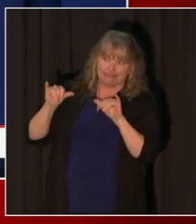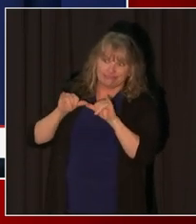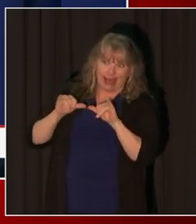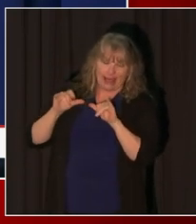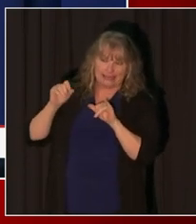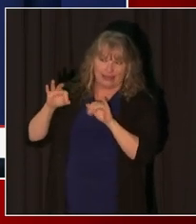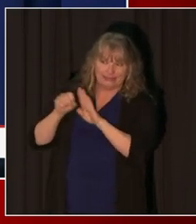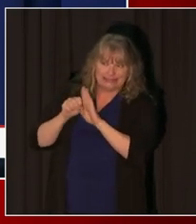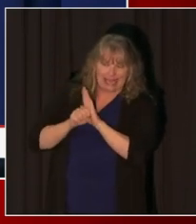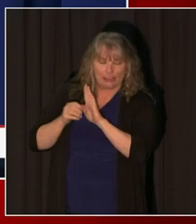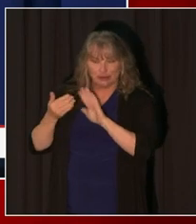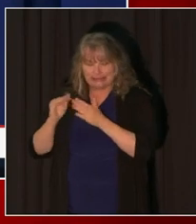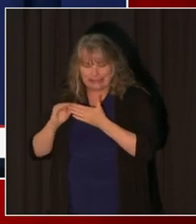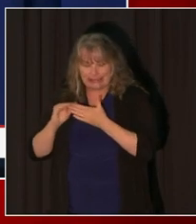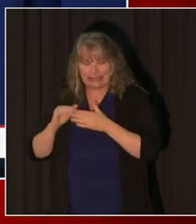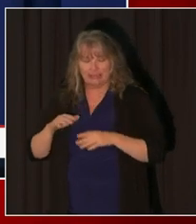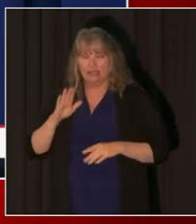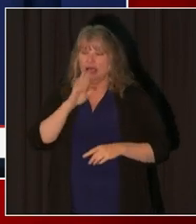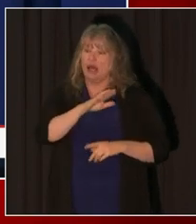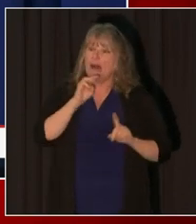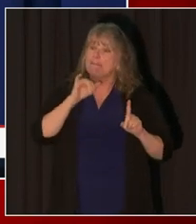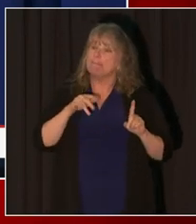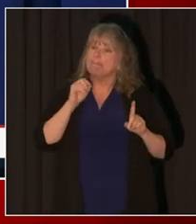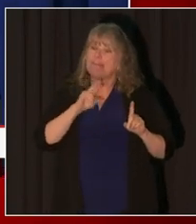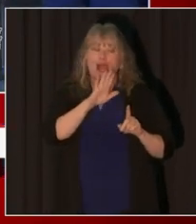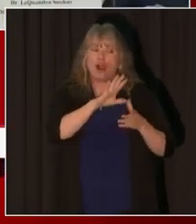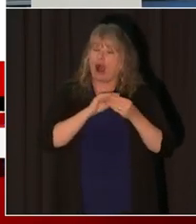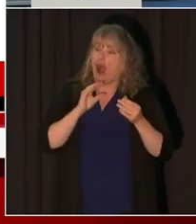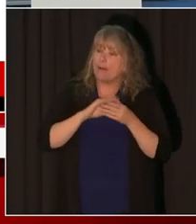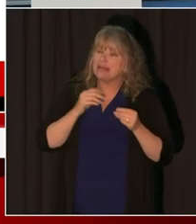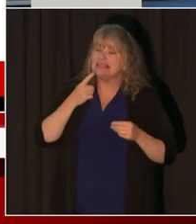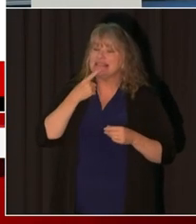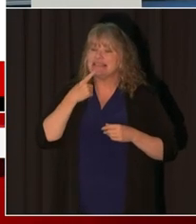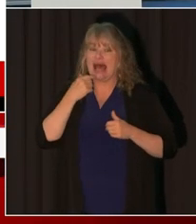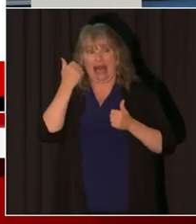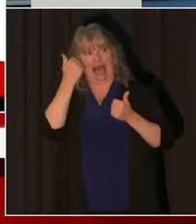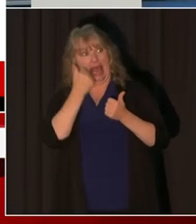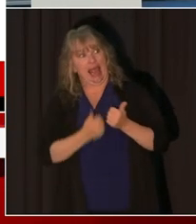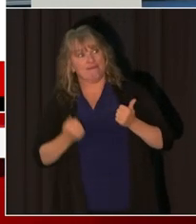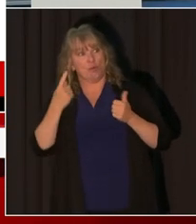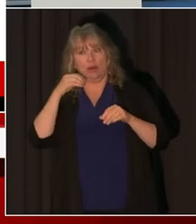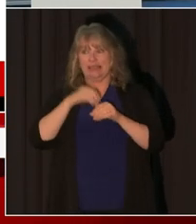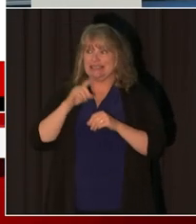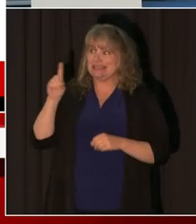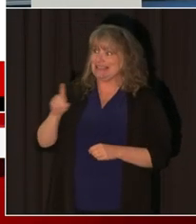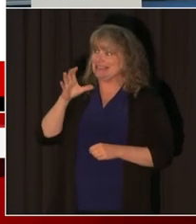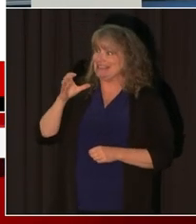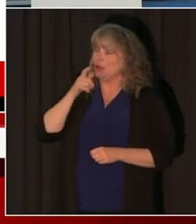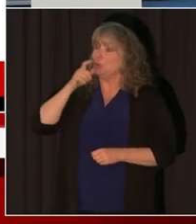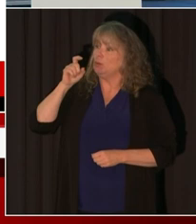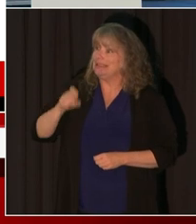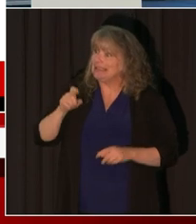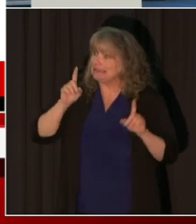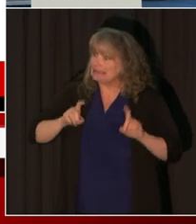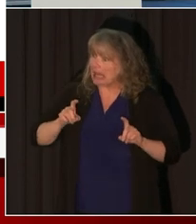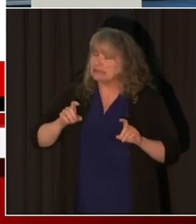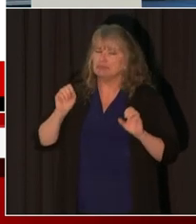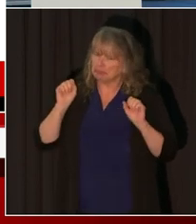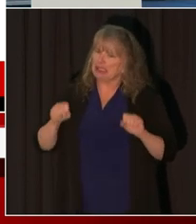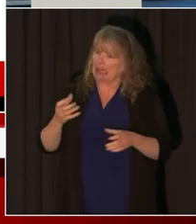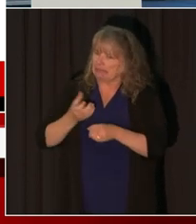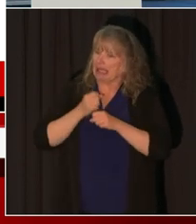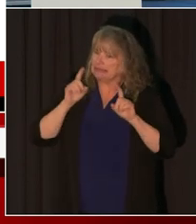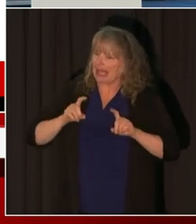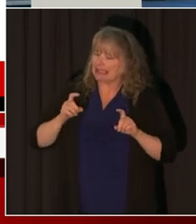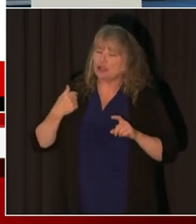articulates with her comment is that everyone in the district who needs to be tested can be tested, and we have the capacity to